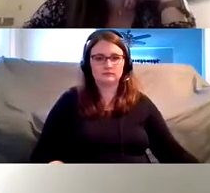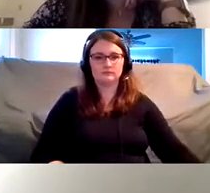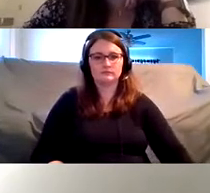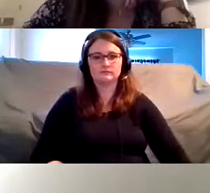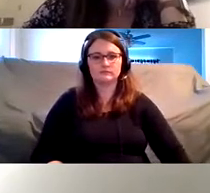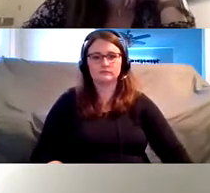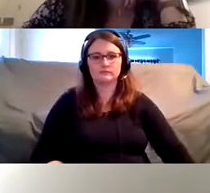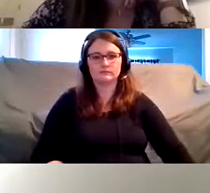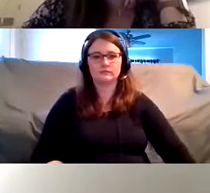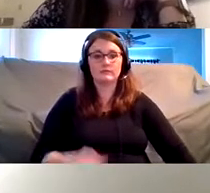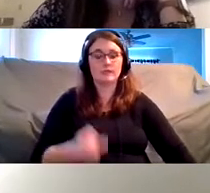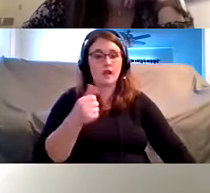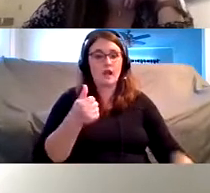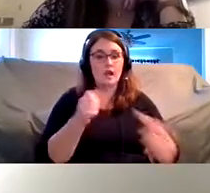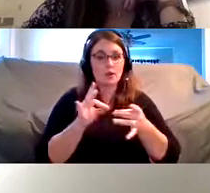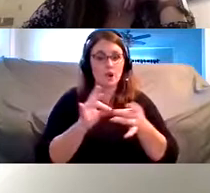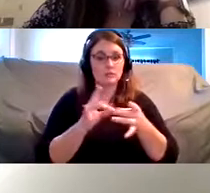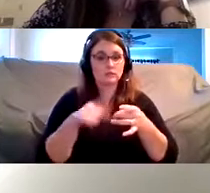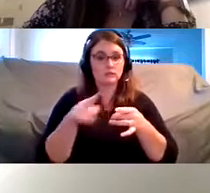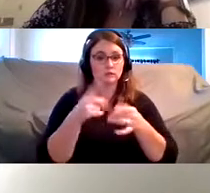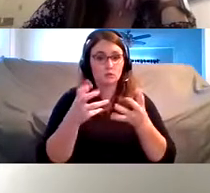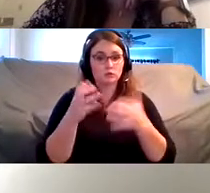Other comments anyone else wanting to share?